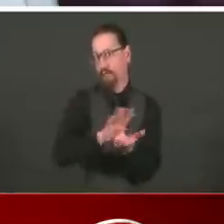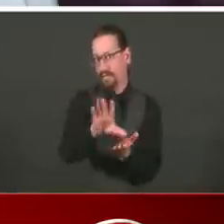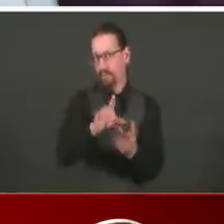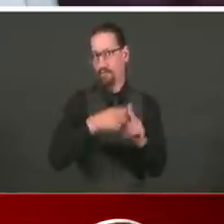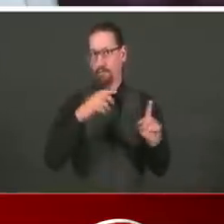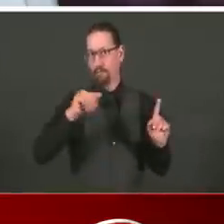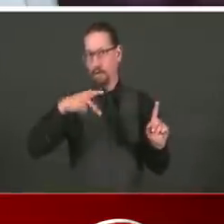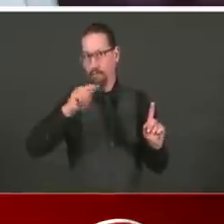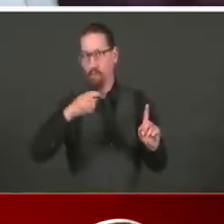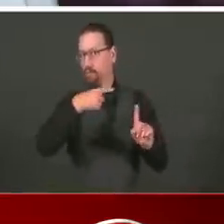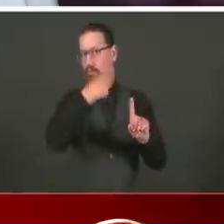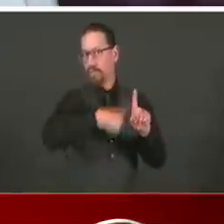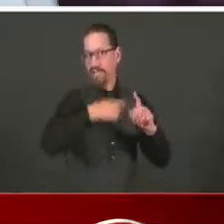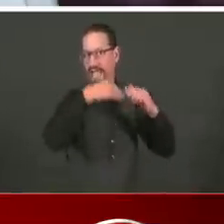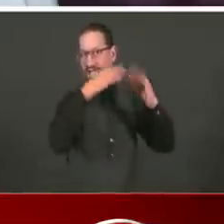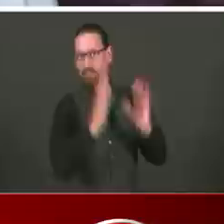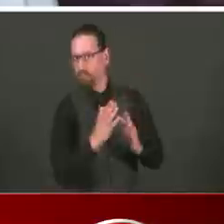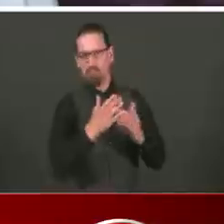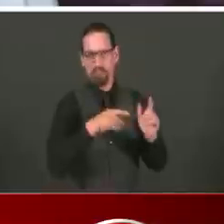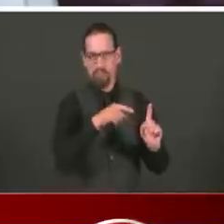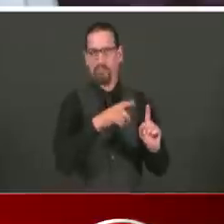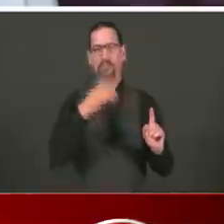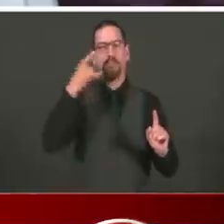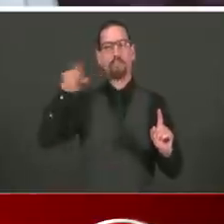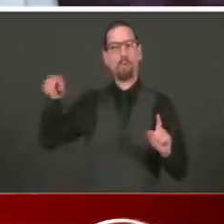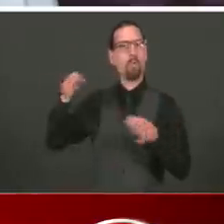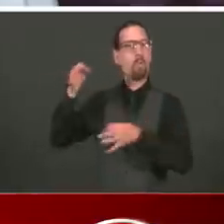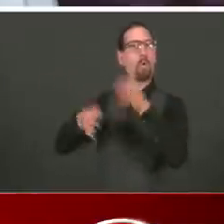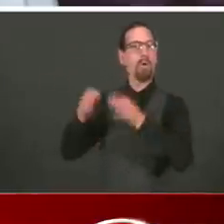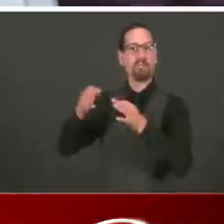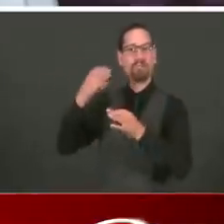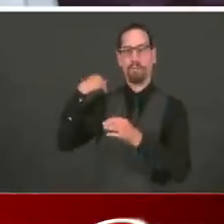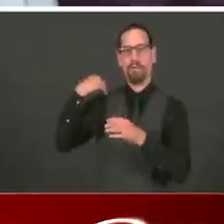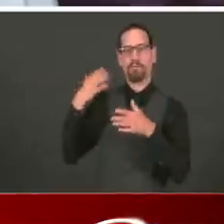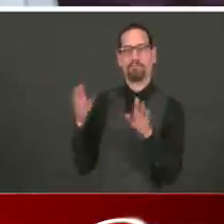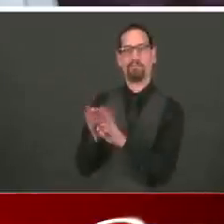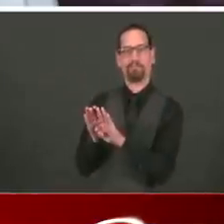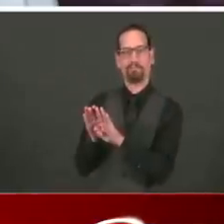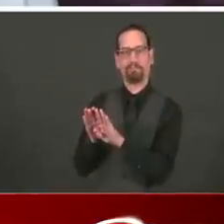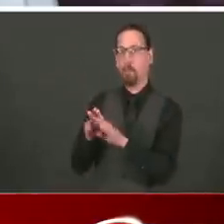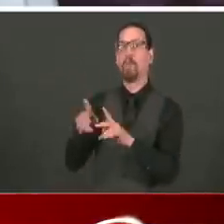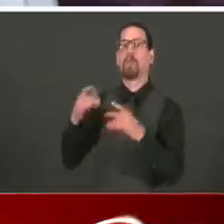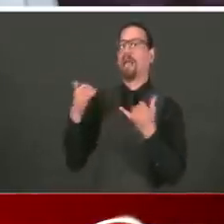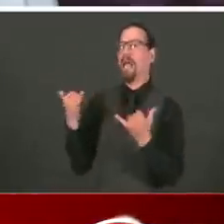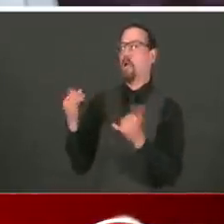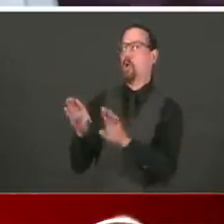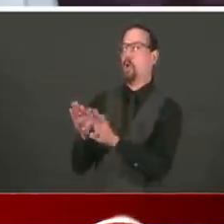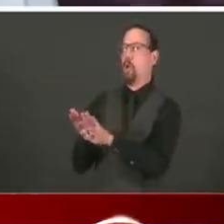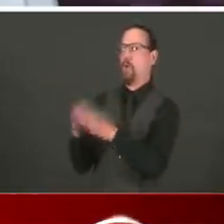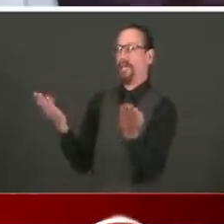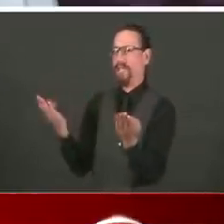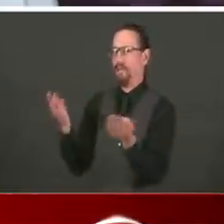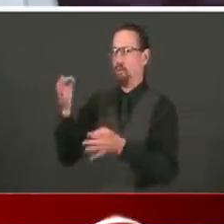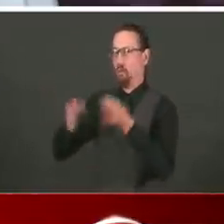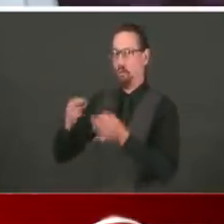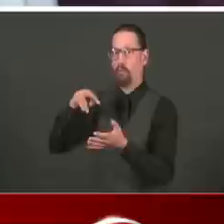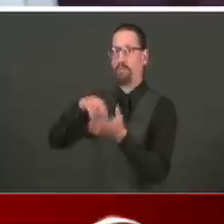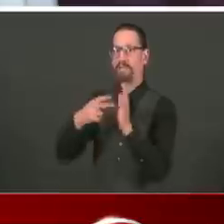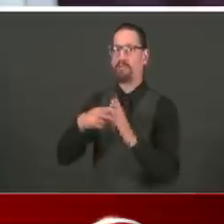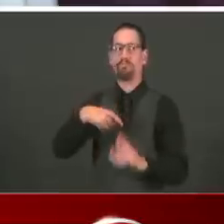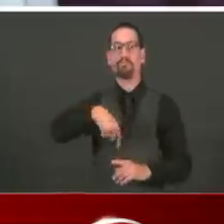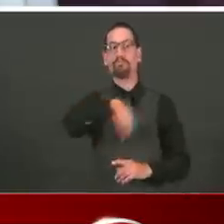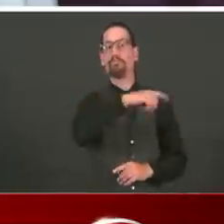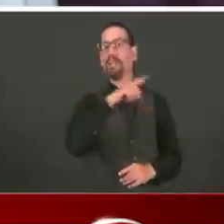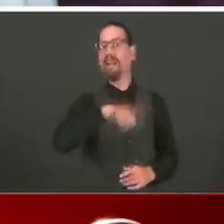for a long time. So today, I'm very pleased to announce that in that coordination with the Rhode Island District Court, which is the court